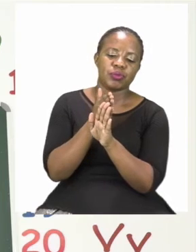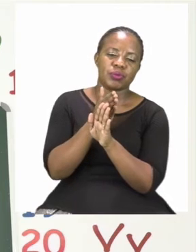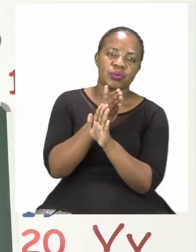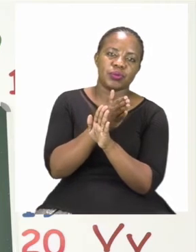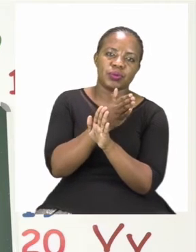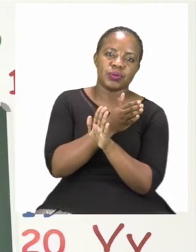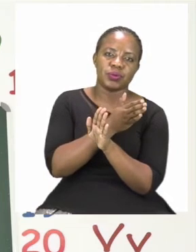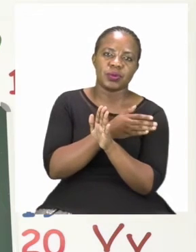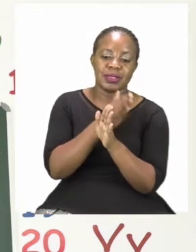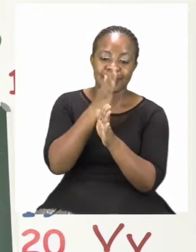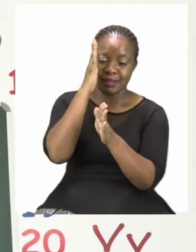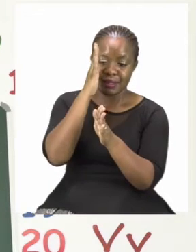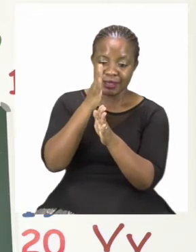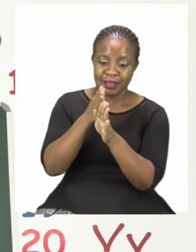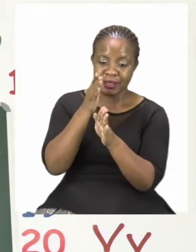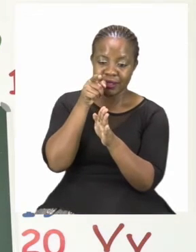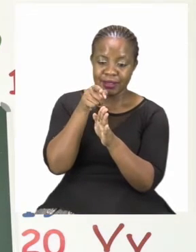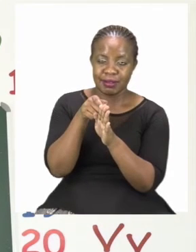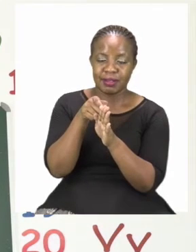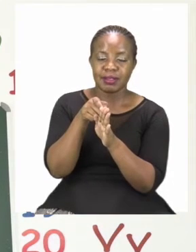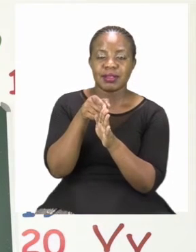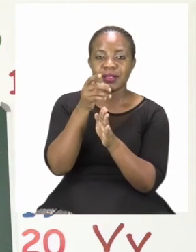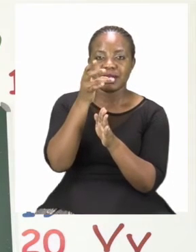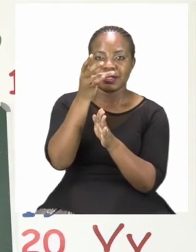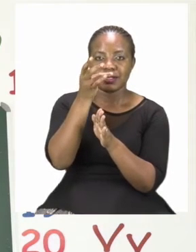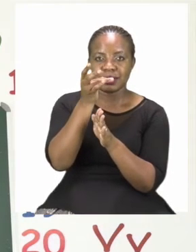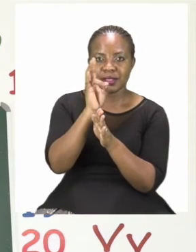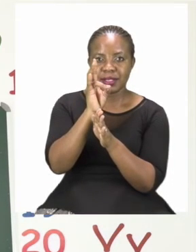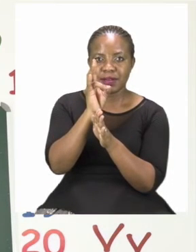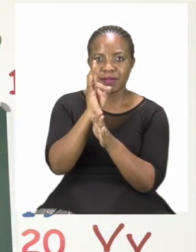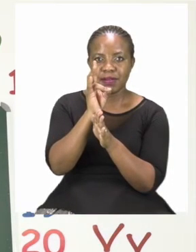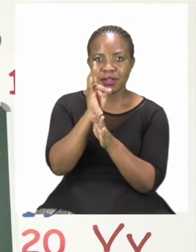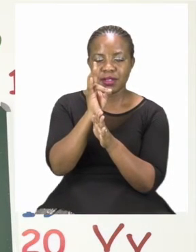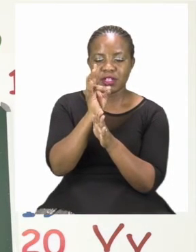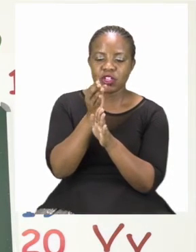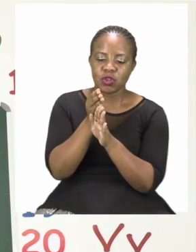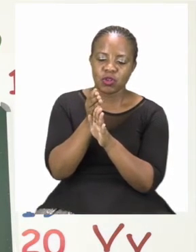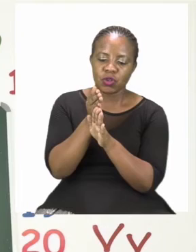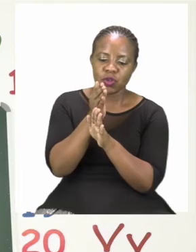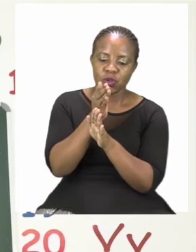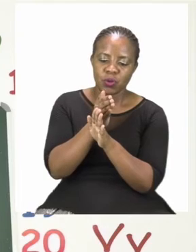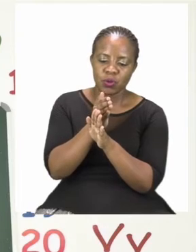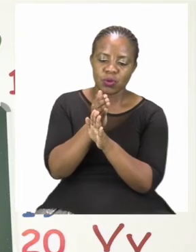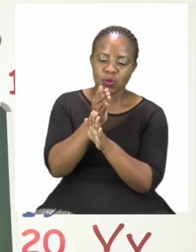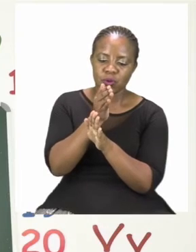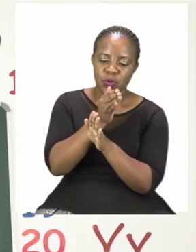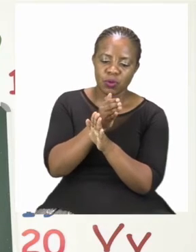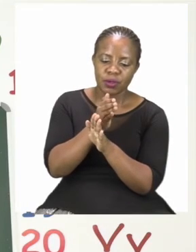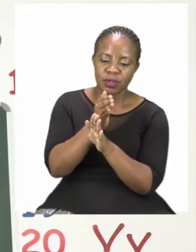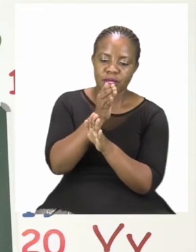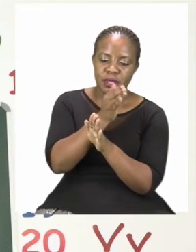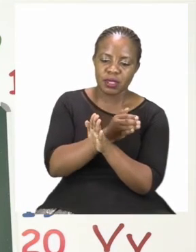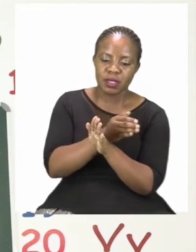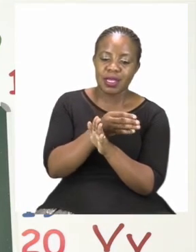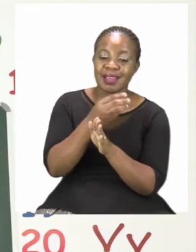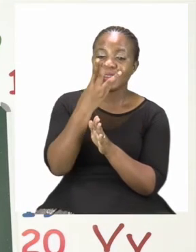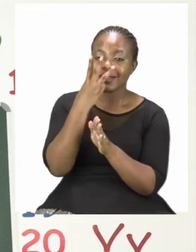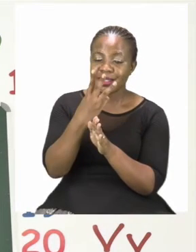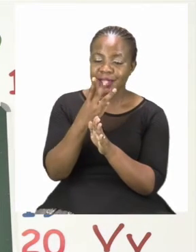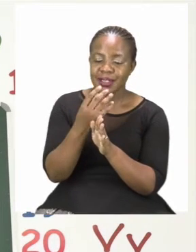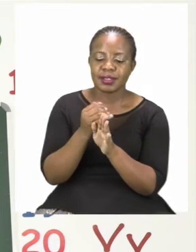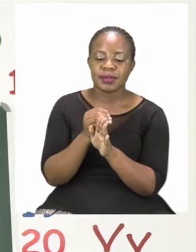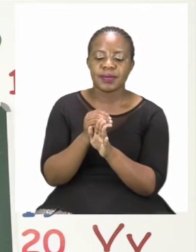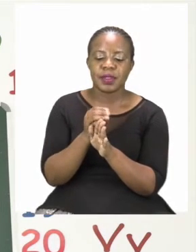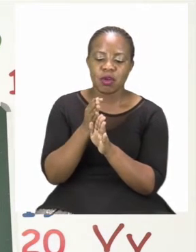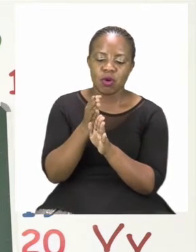number, which is 7. And we're counting backwards 3. So we put our